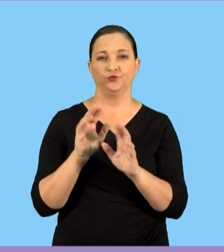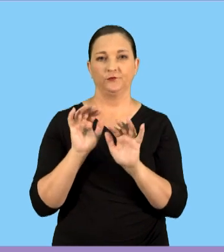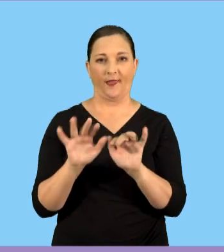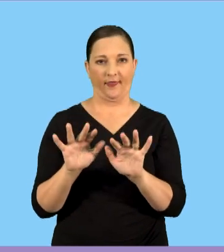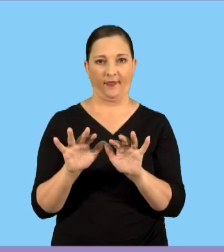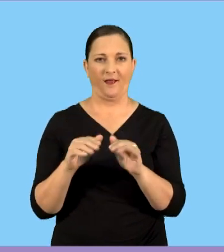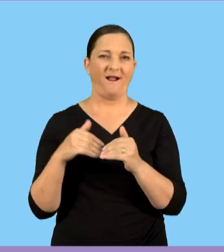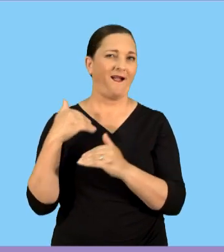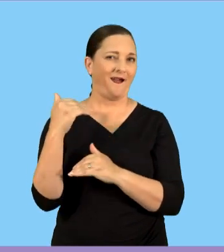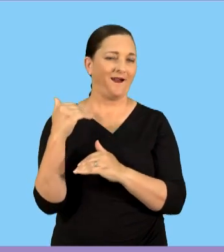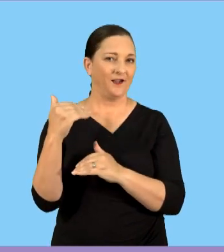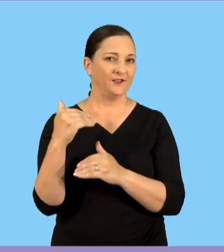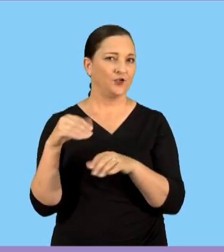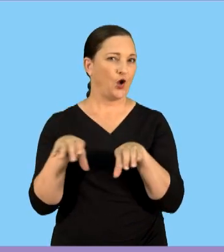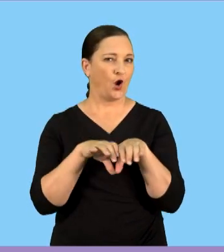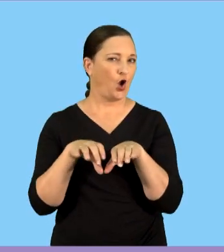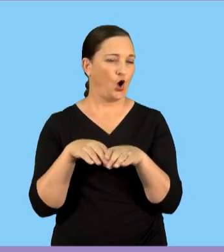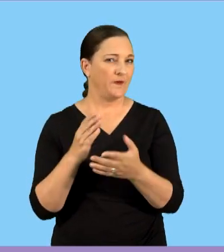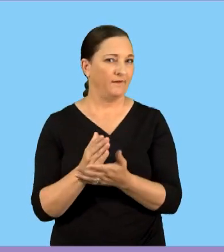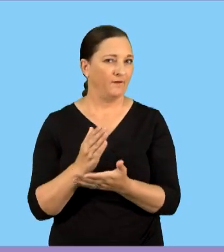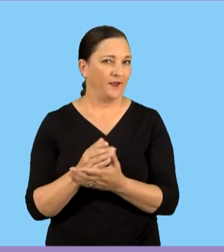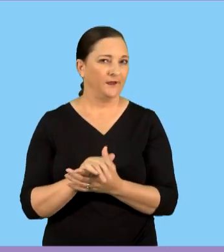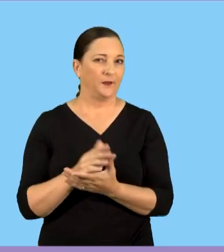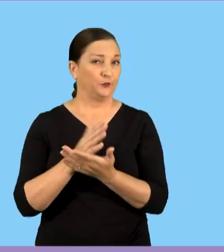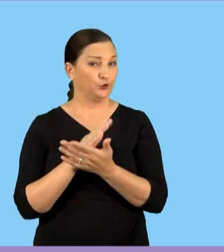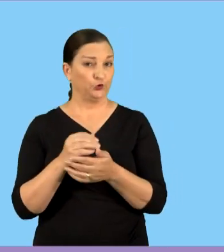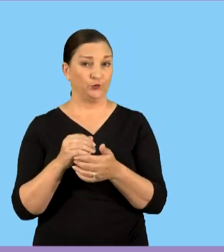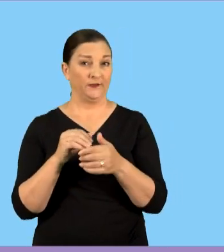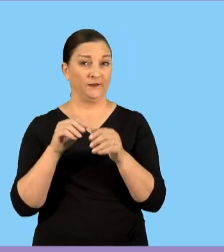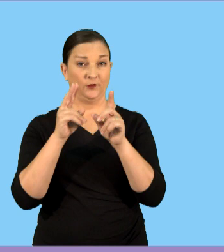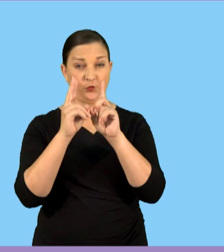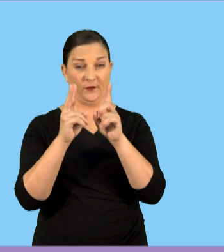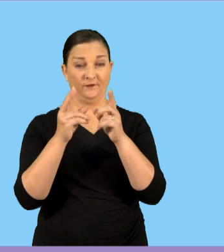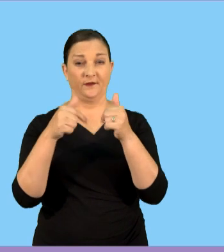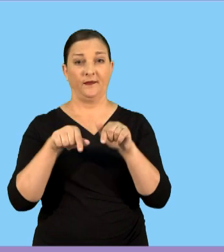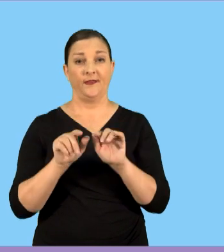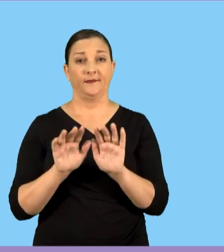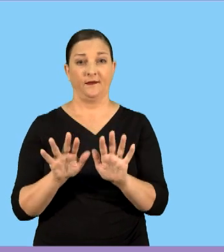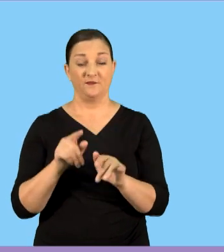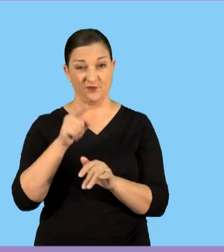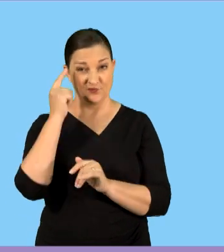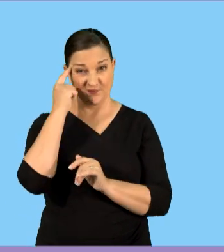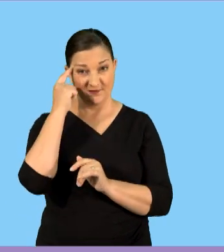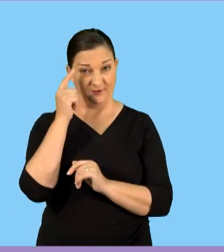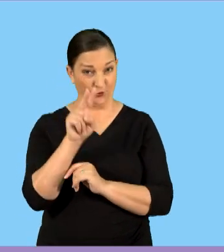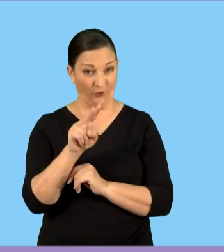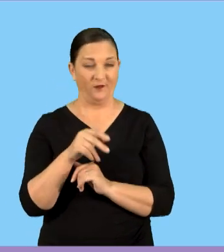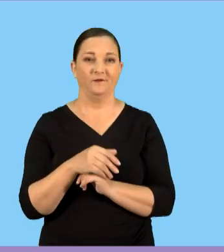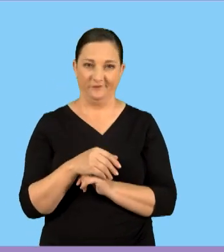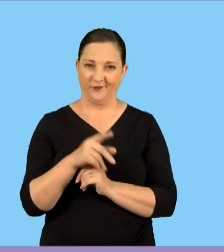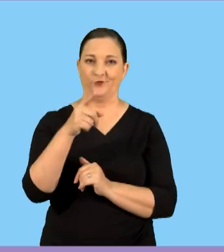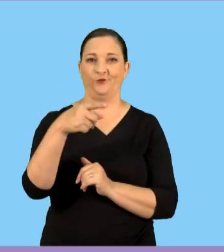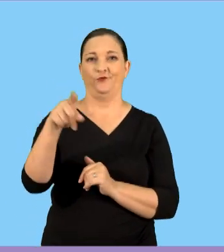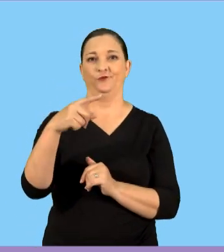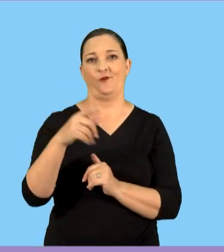10. And what is the highest common factor between 12 and 10? If you are thinking of